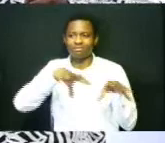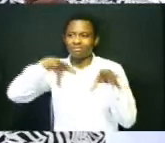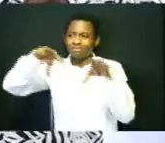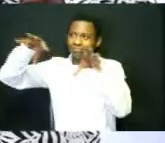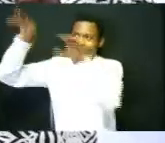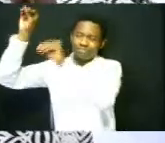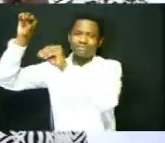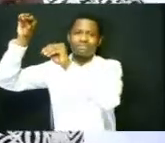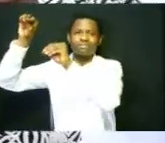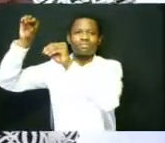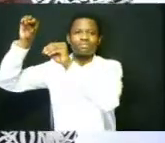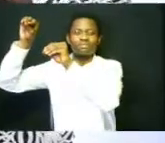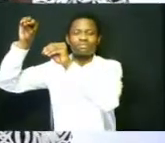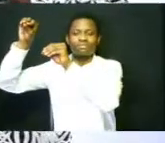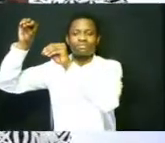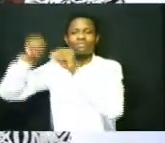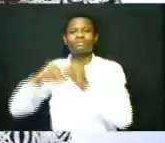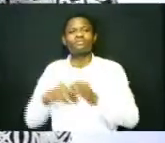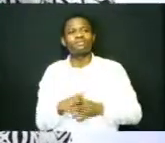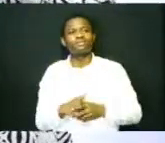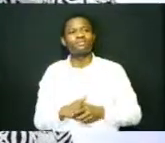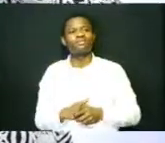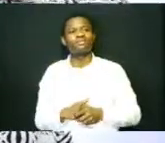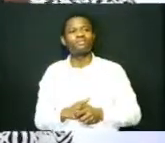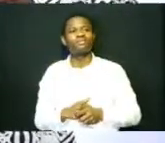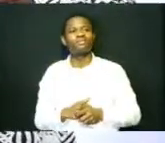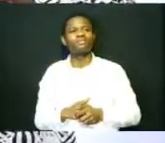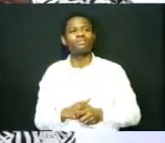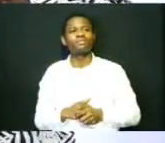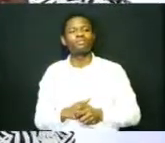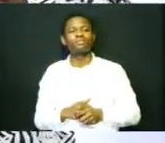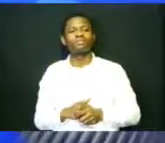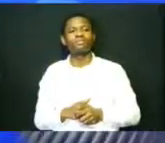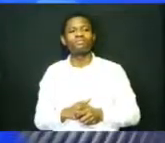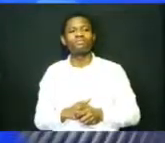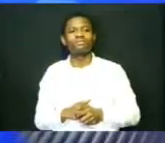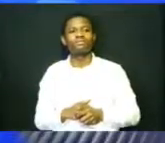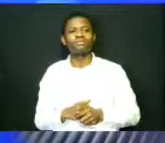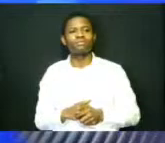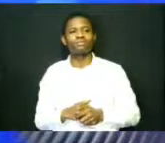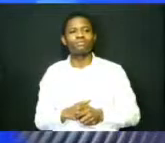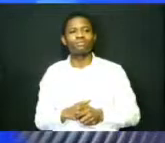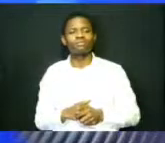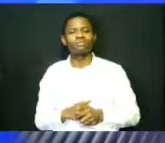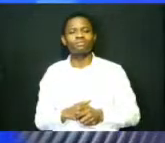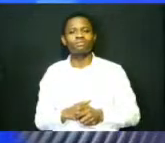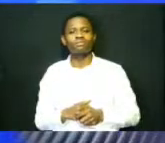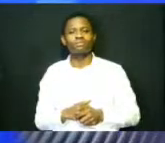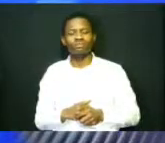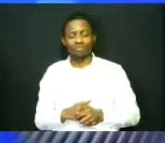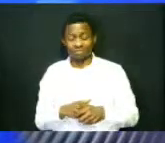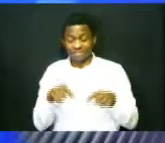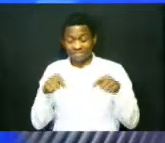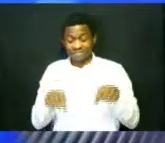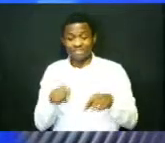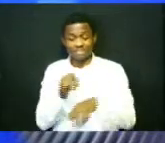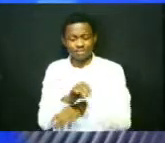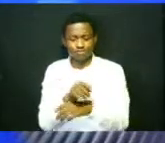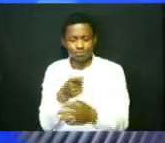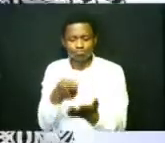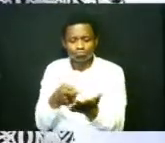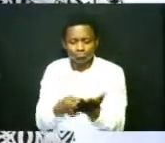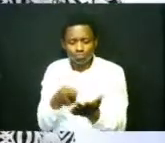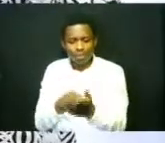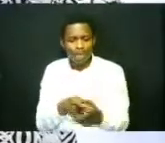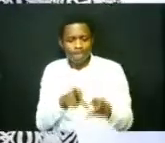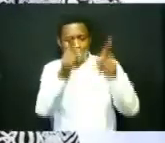wase no na obofo no eja no hokoi. This evening I'm discussing with you the one who is favored.